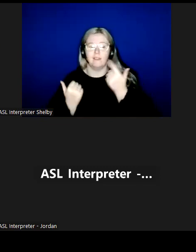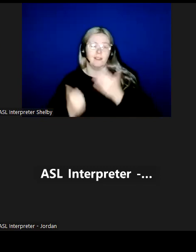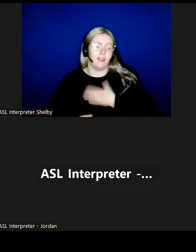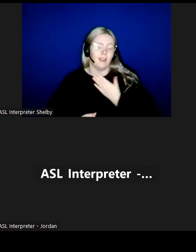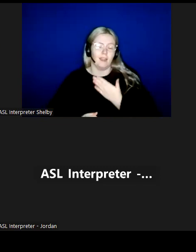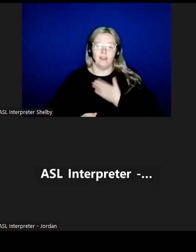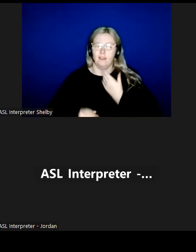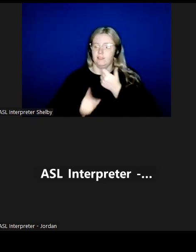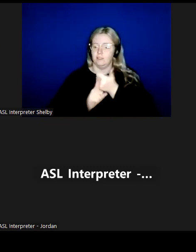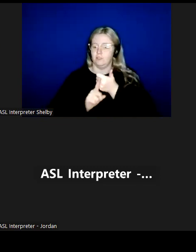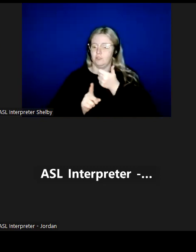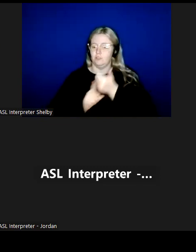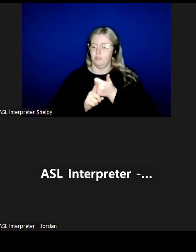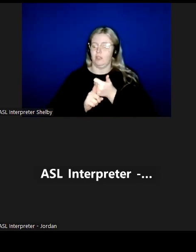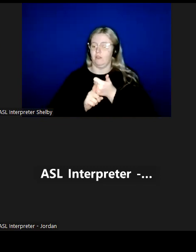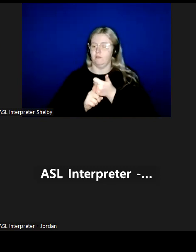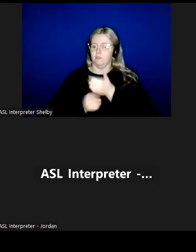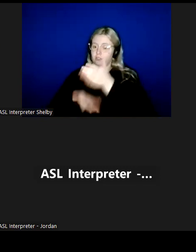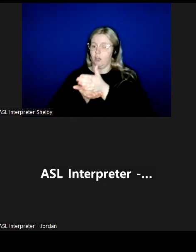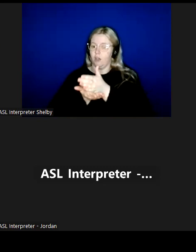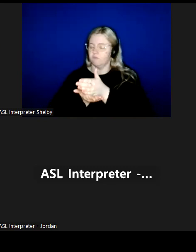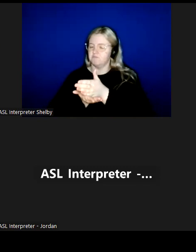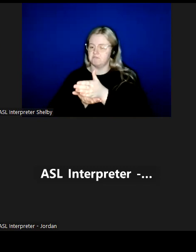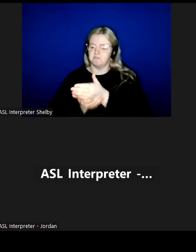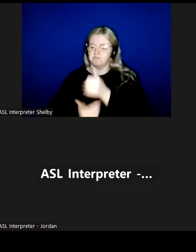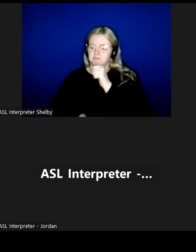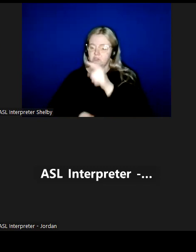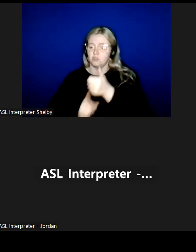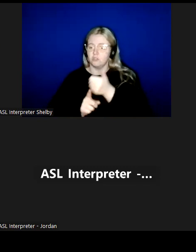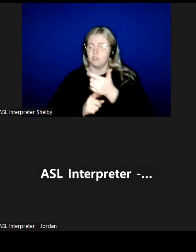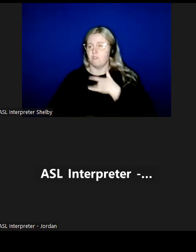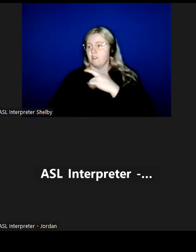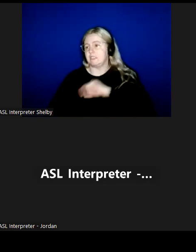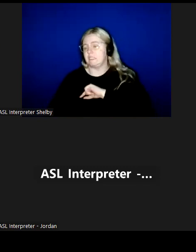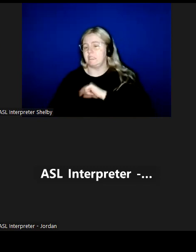not self-sabotage yourself by making yourself feel guilty.